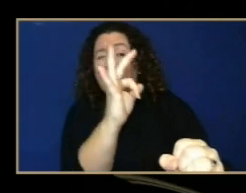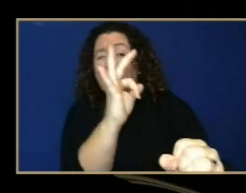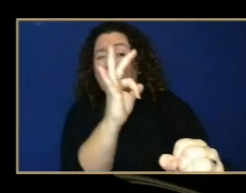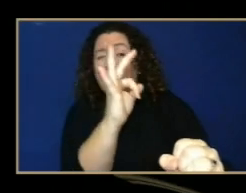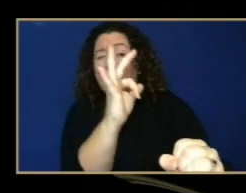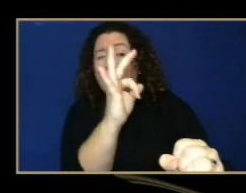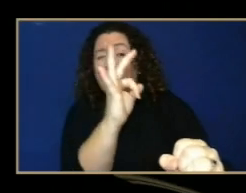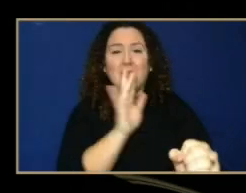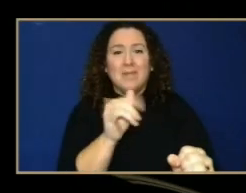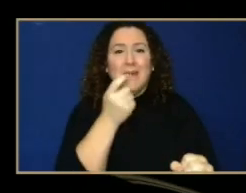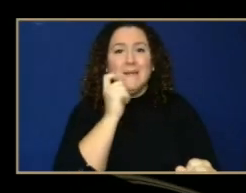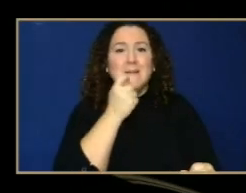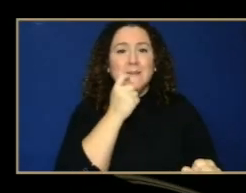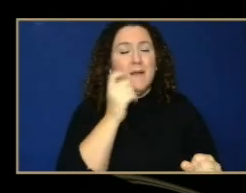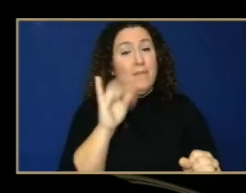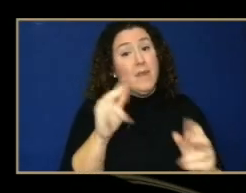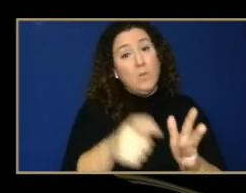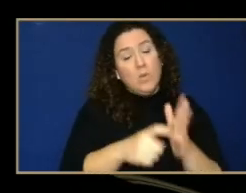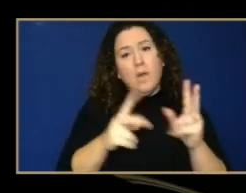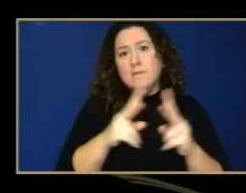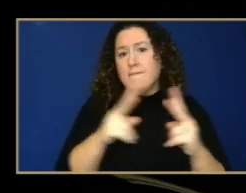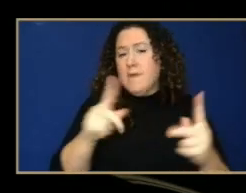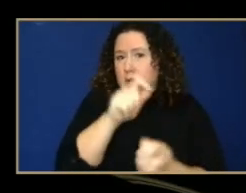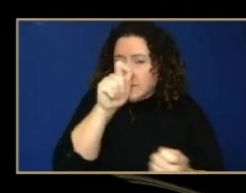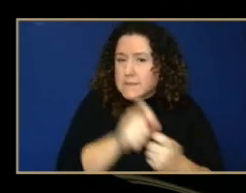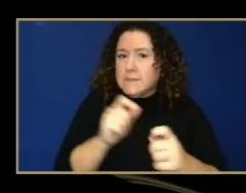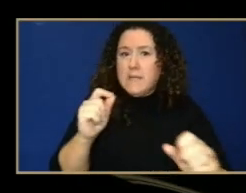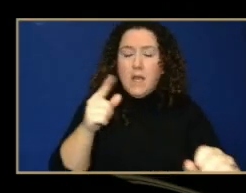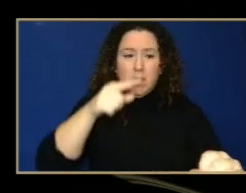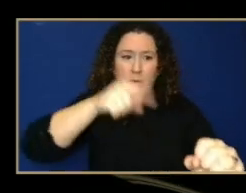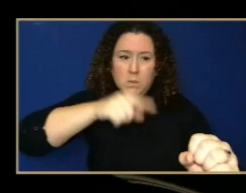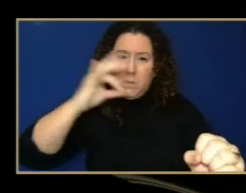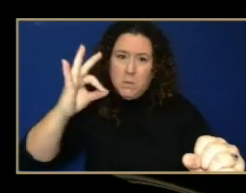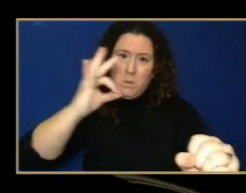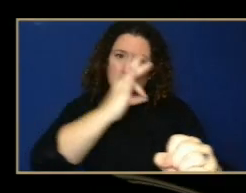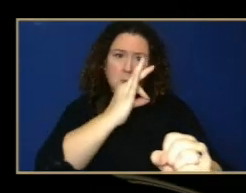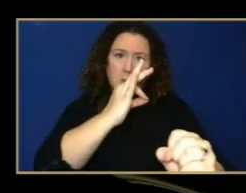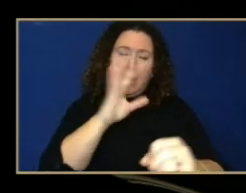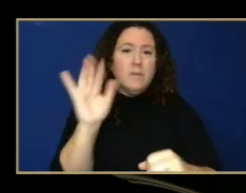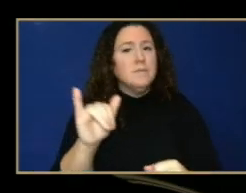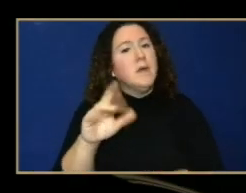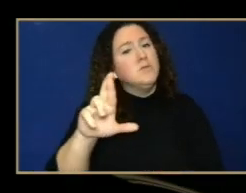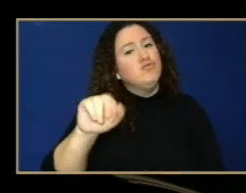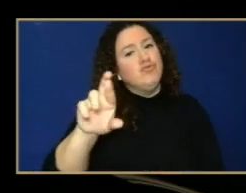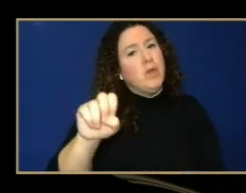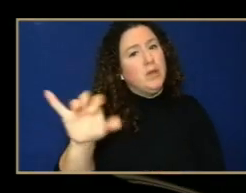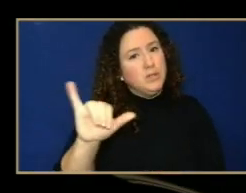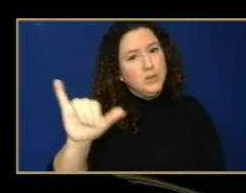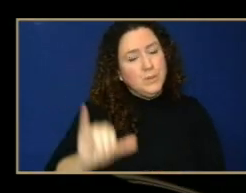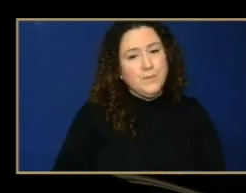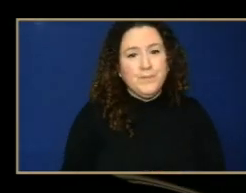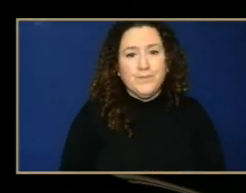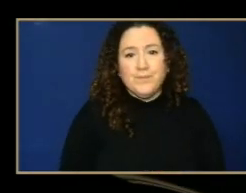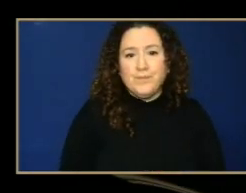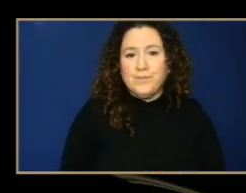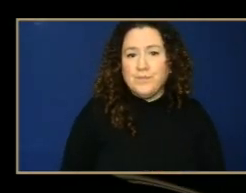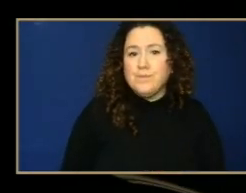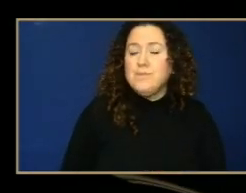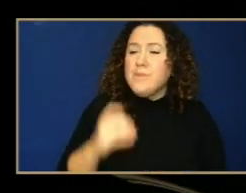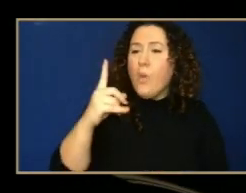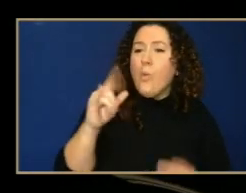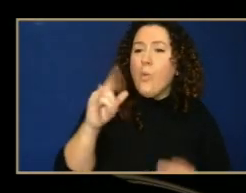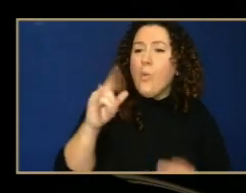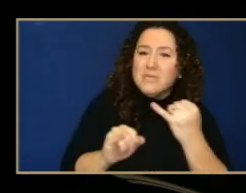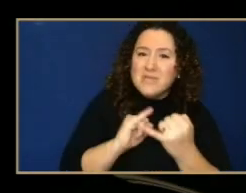very rare events as well. So, Henry, I've got one final question for you that I'm dying to know. What are you most